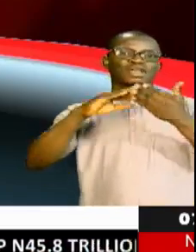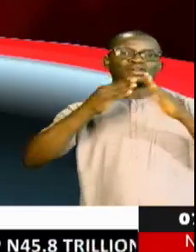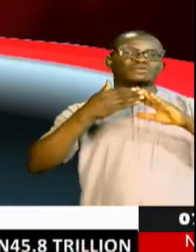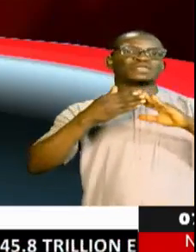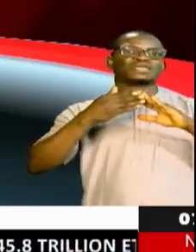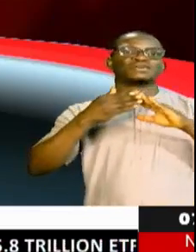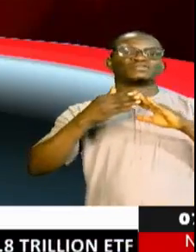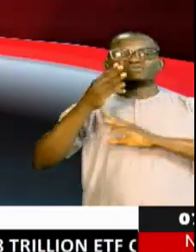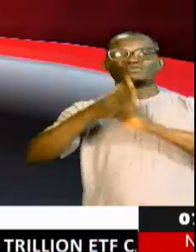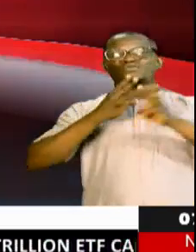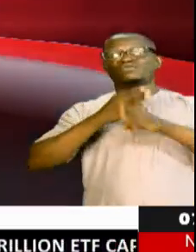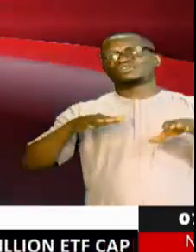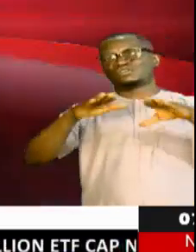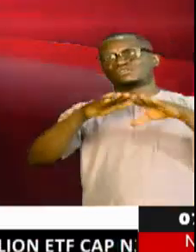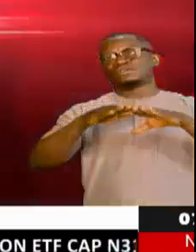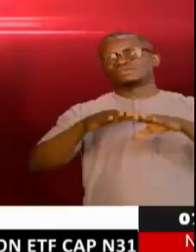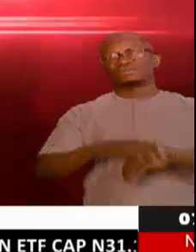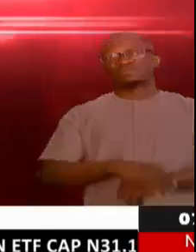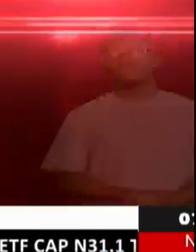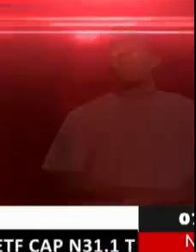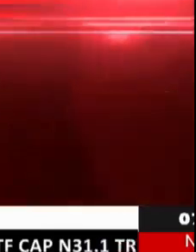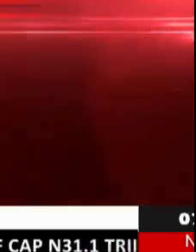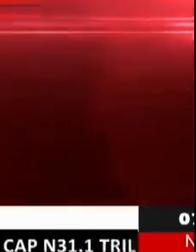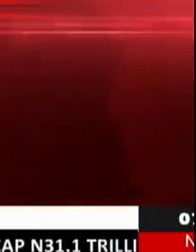the world.